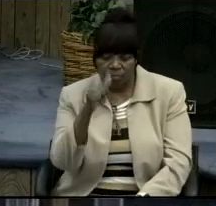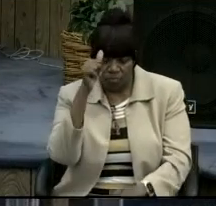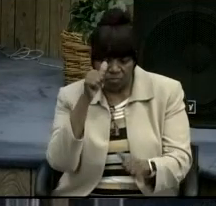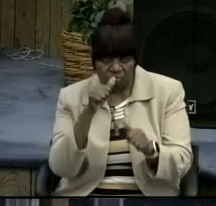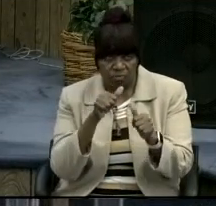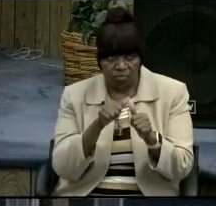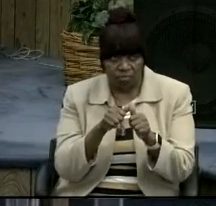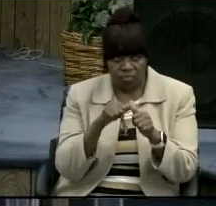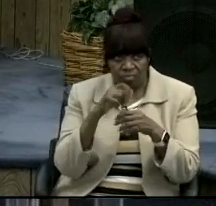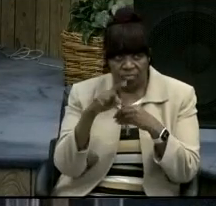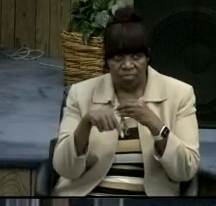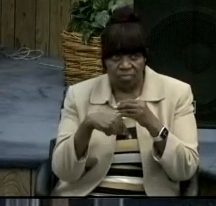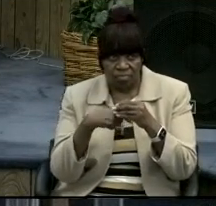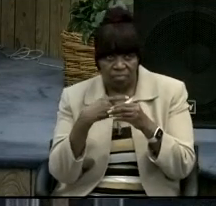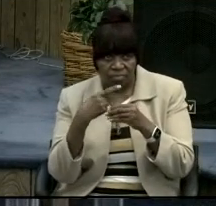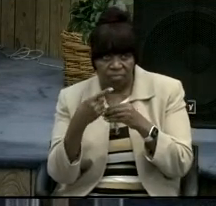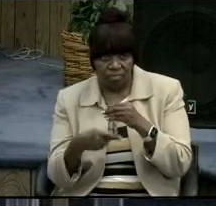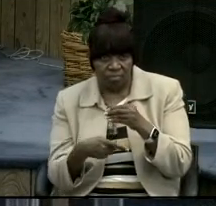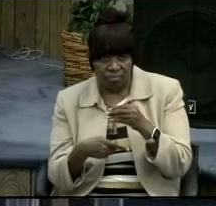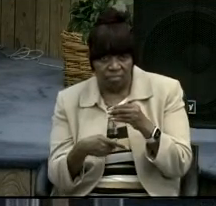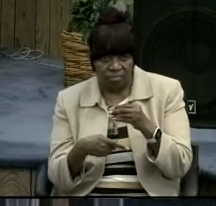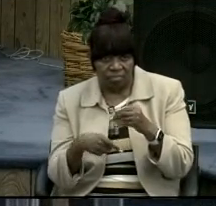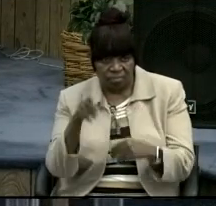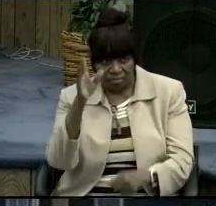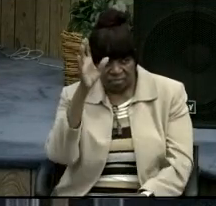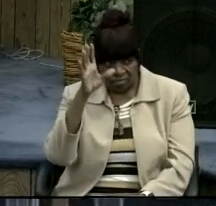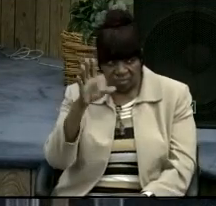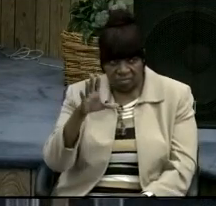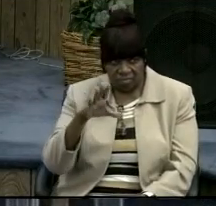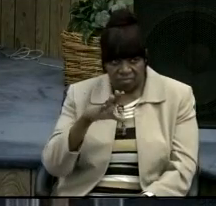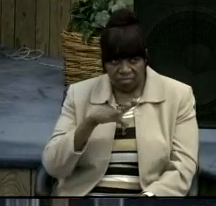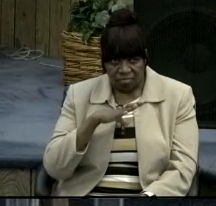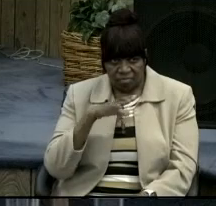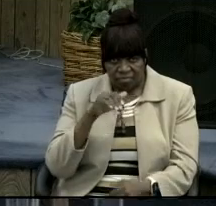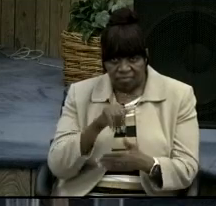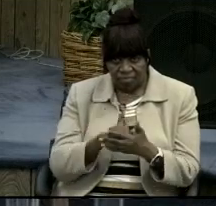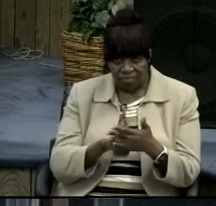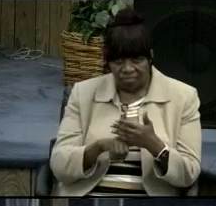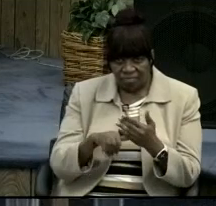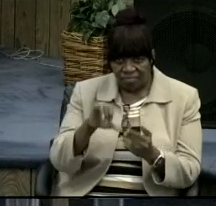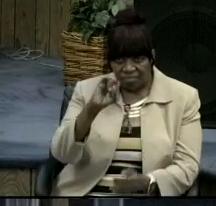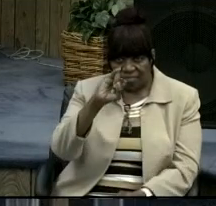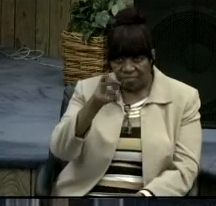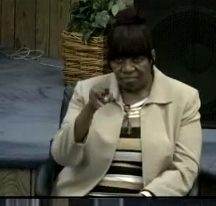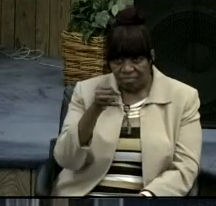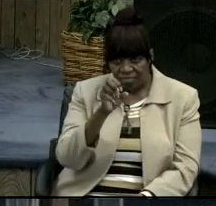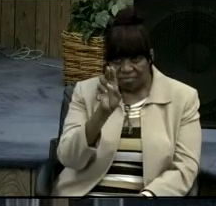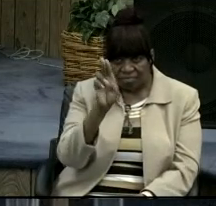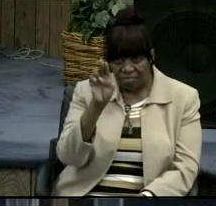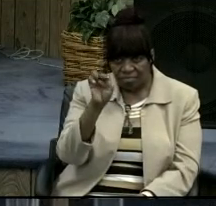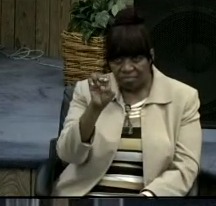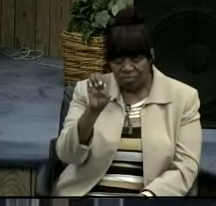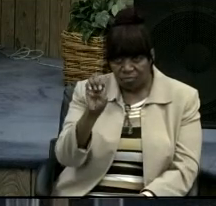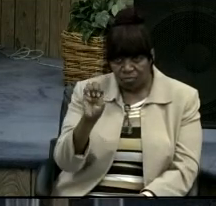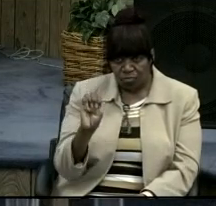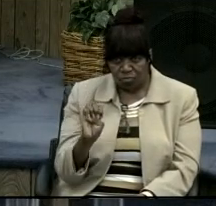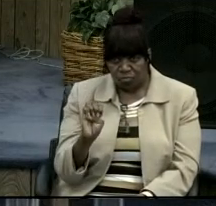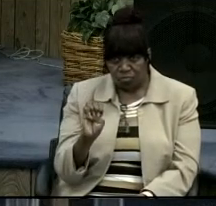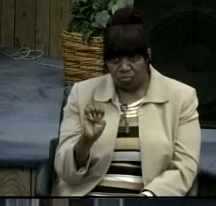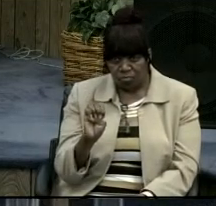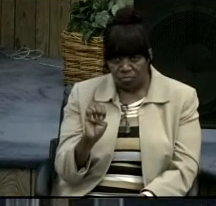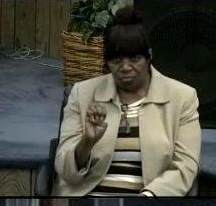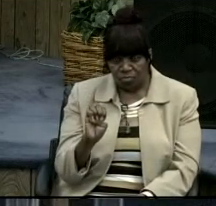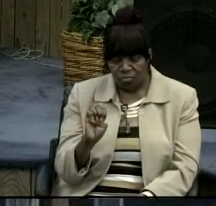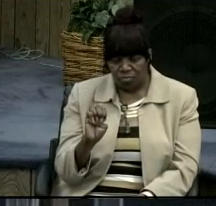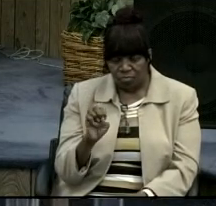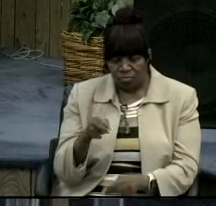our activity for men's ministry that's happening on the boat in June. What's the name of that boat we going on? What's the name of the boat?